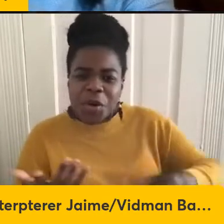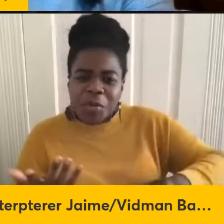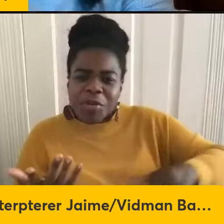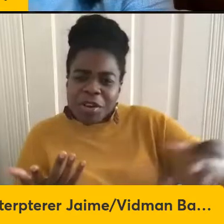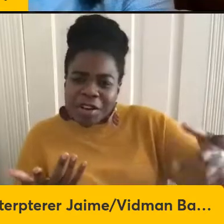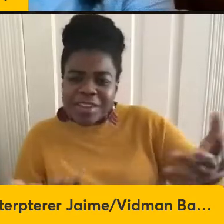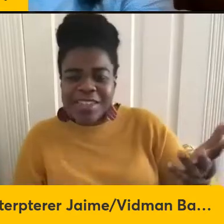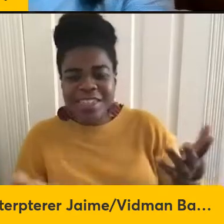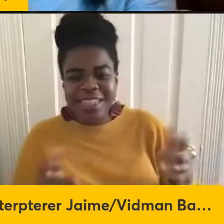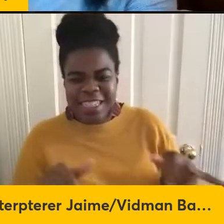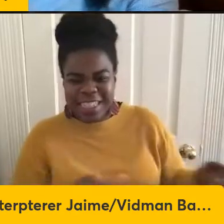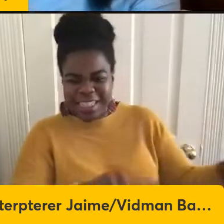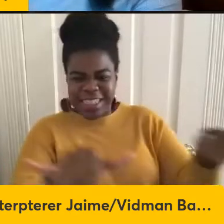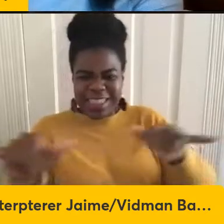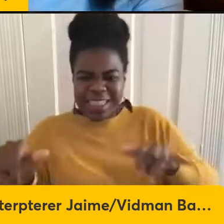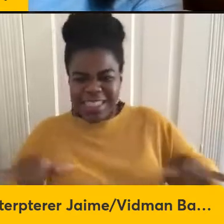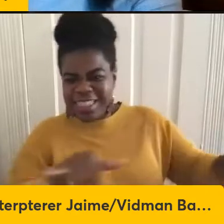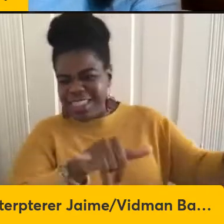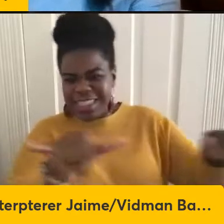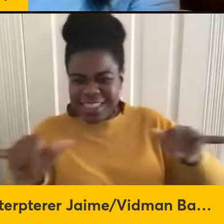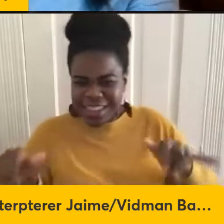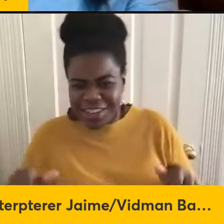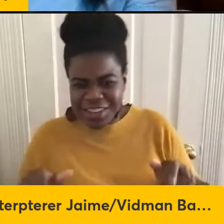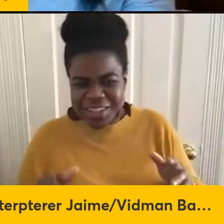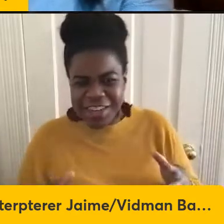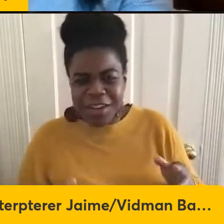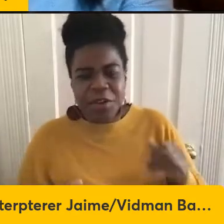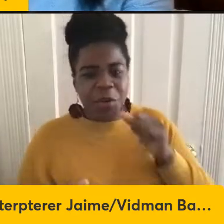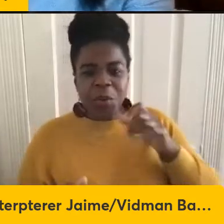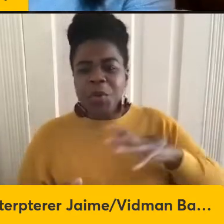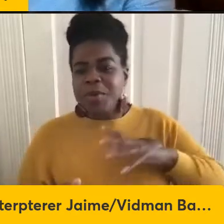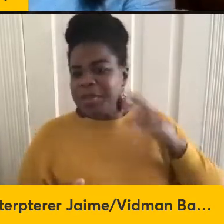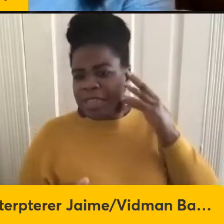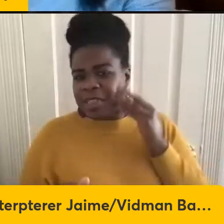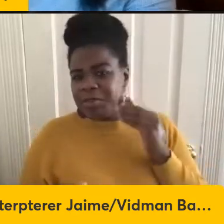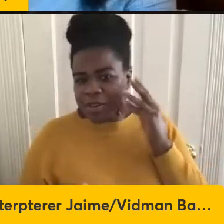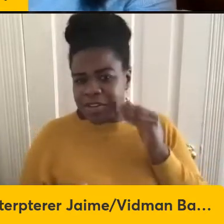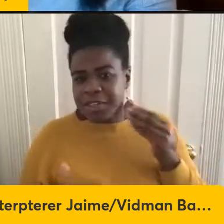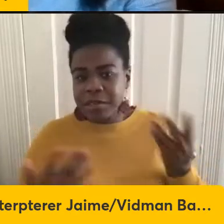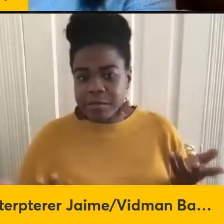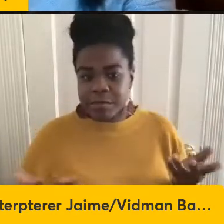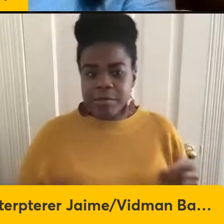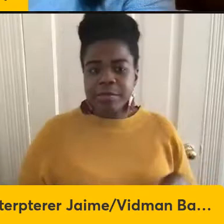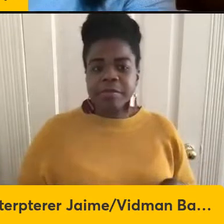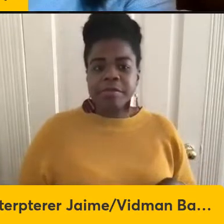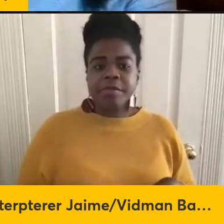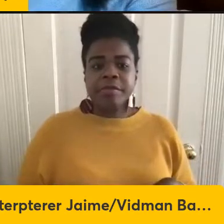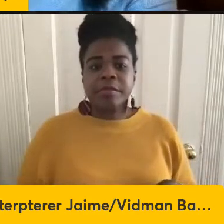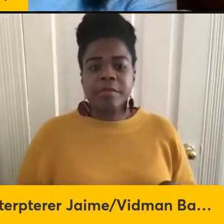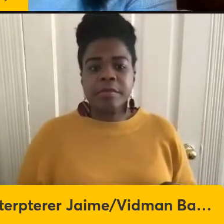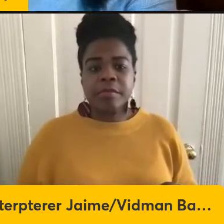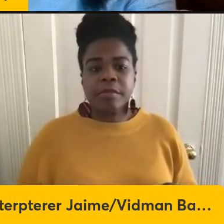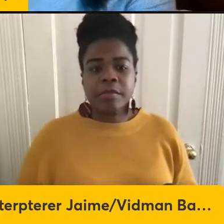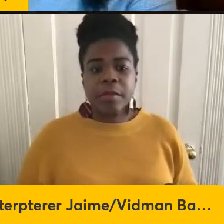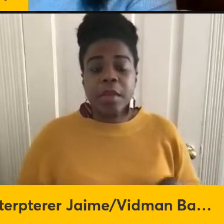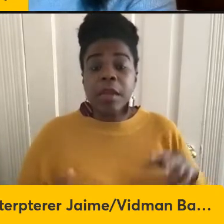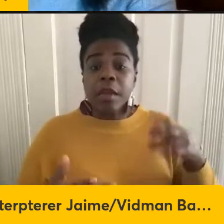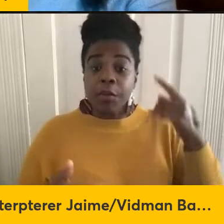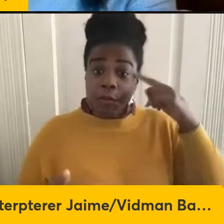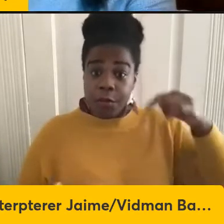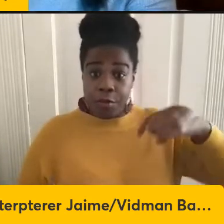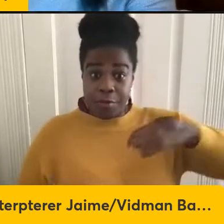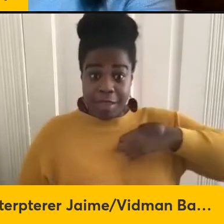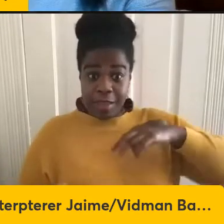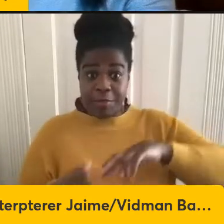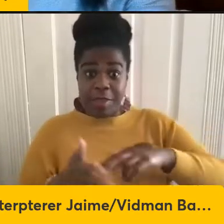that, you know, every women might go through. So I think with the emergence, what it means to me with the